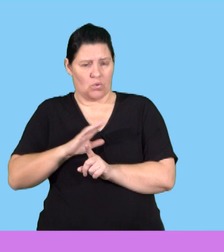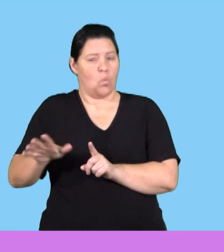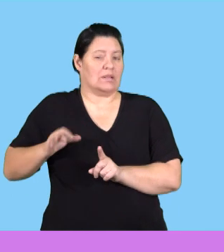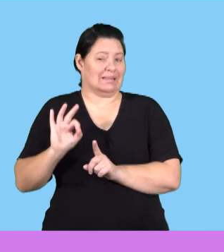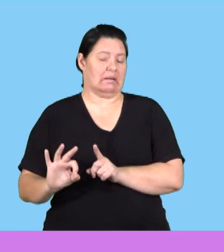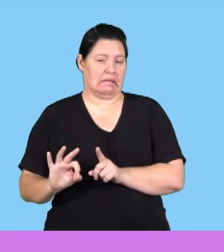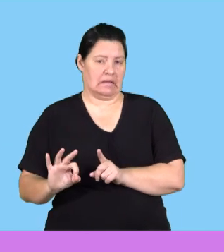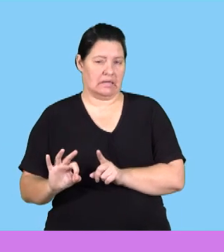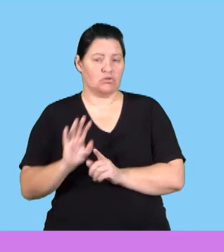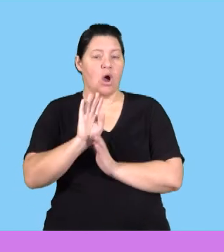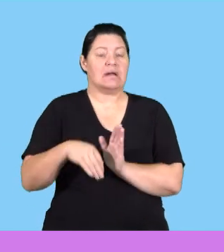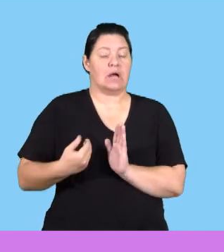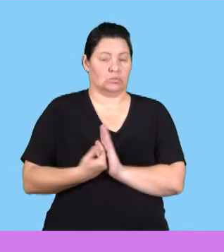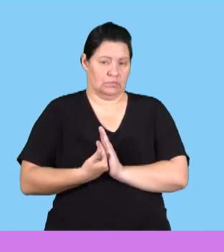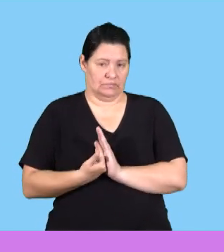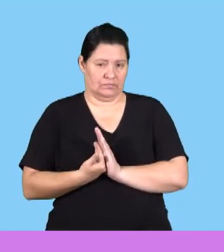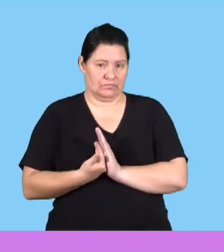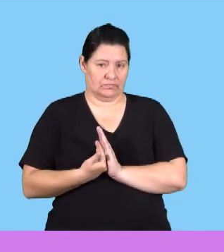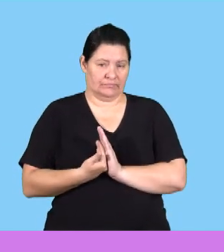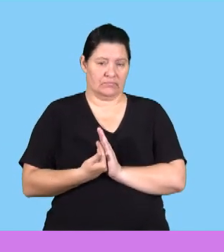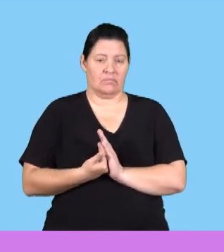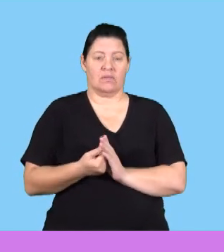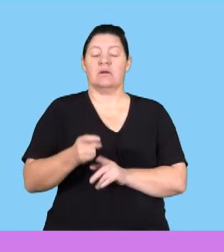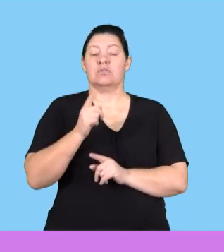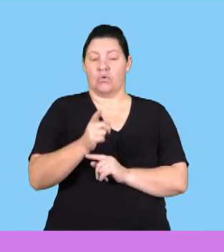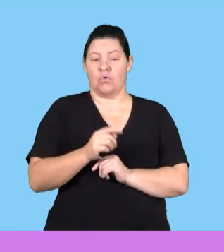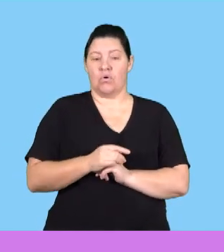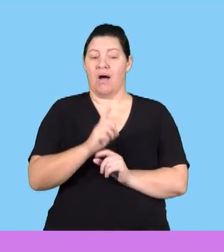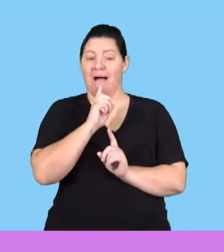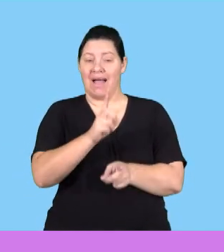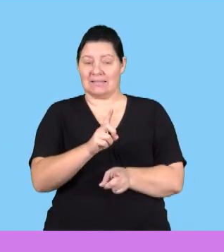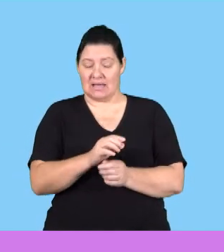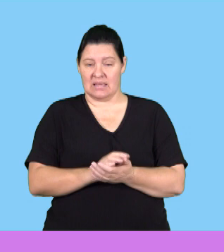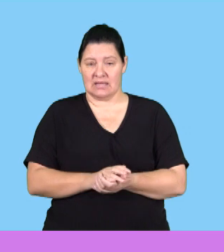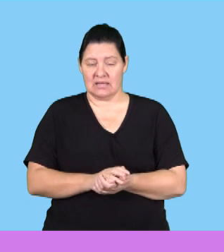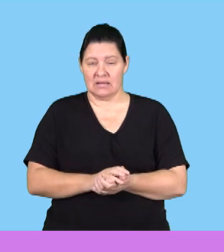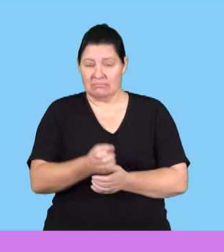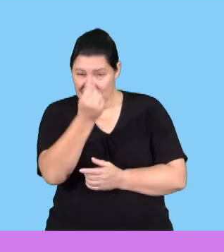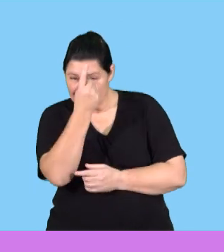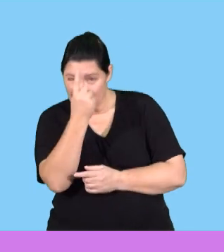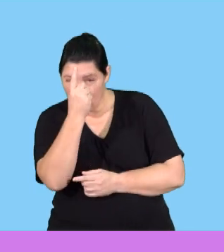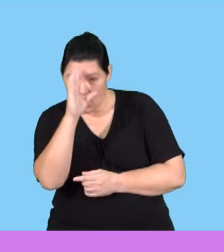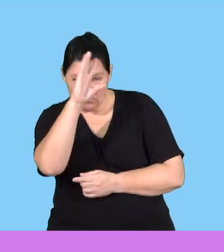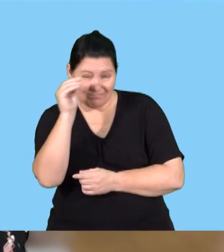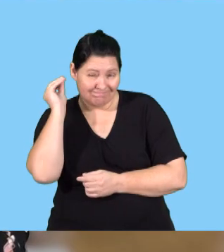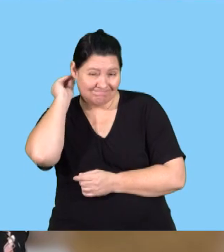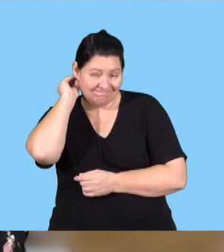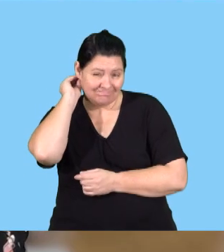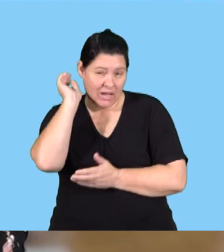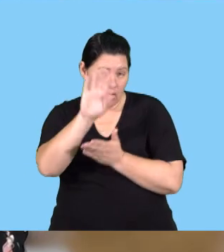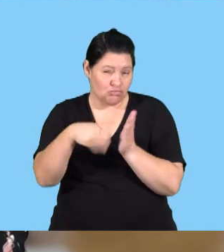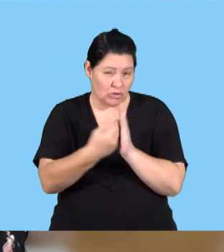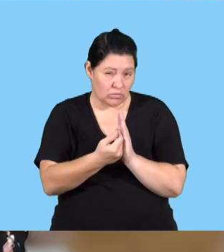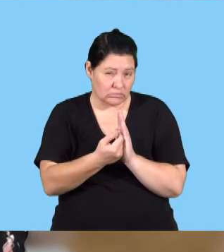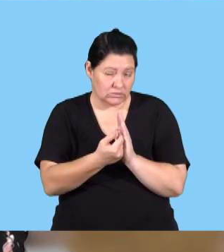the second question is to round off the answer to 2 decimal places. I hope you still remember